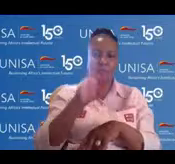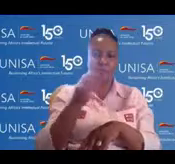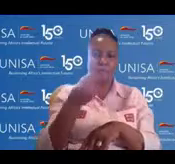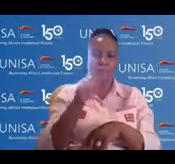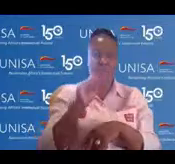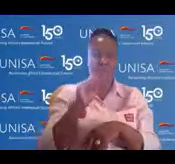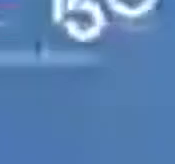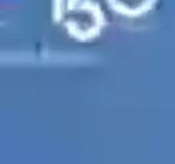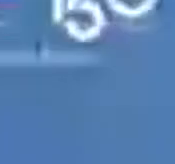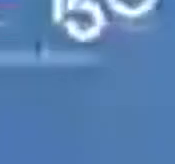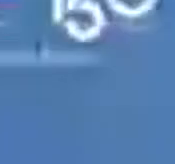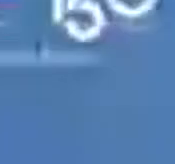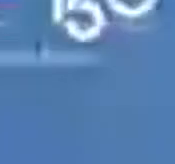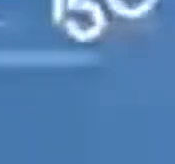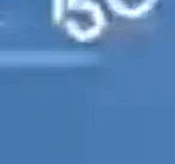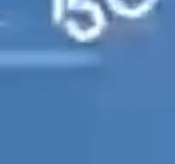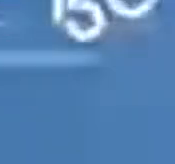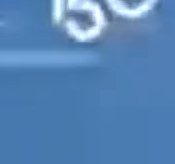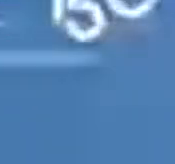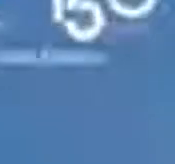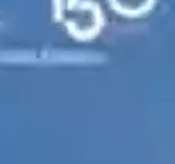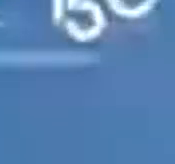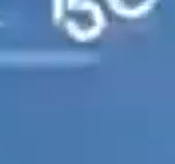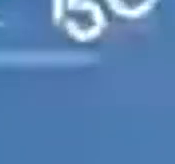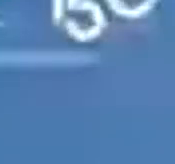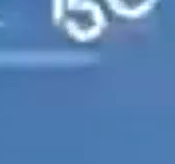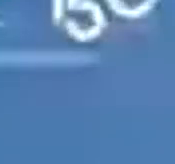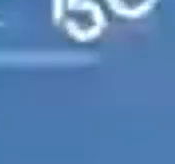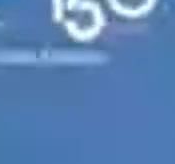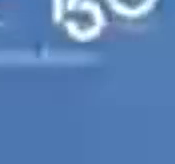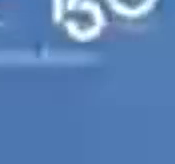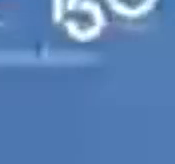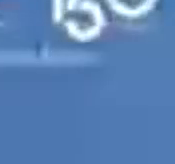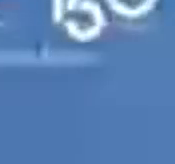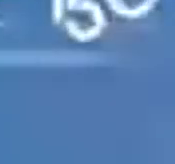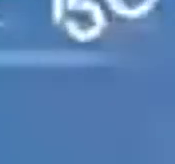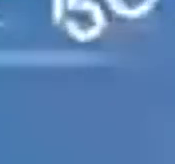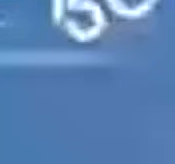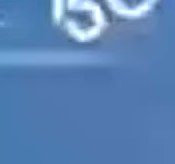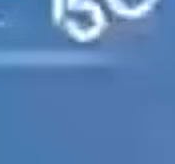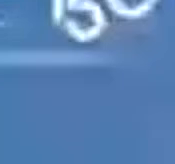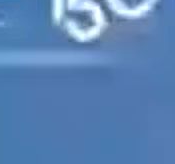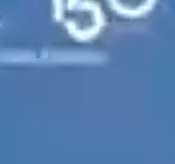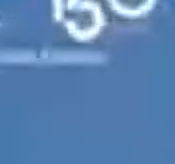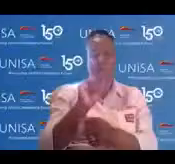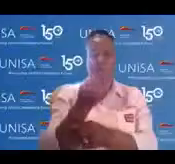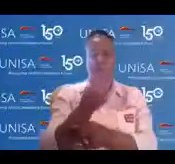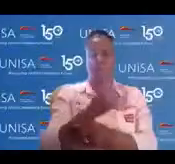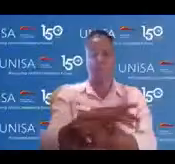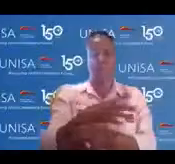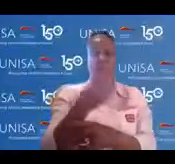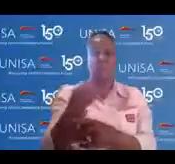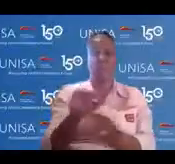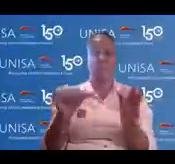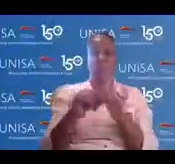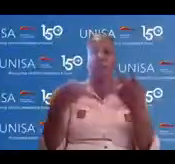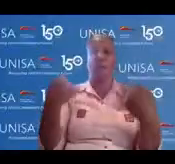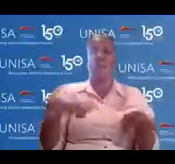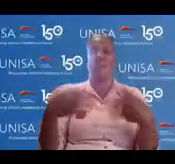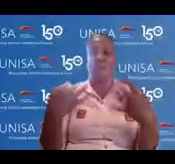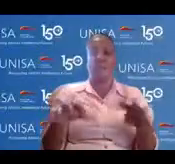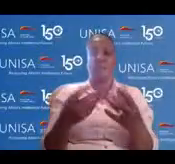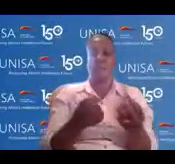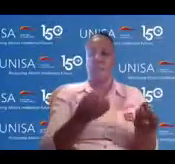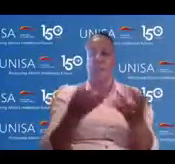much, Cornelia. And I think you've provided an excellent overview of the critical support that is being provided by